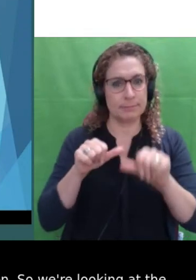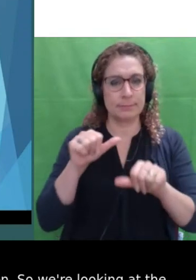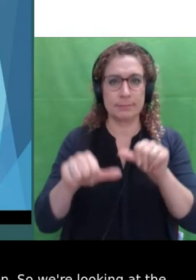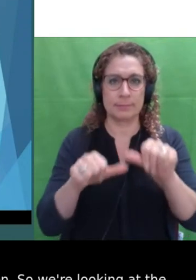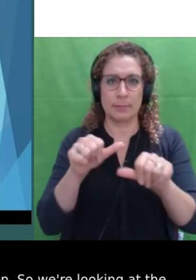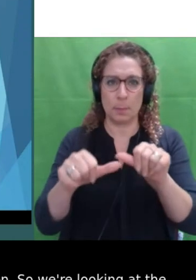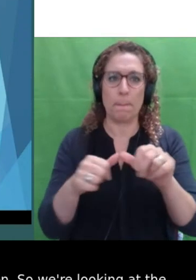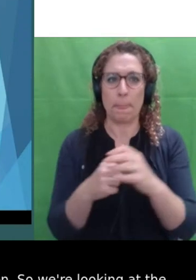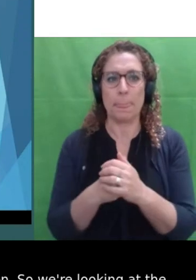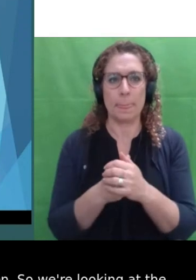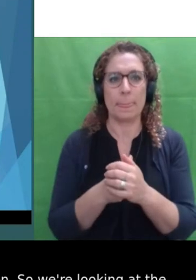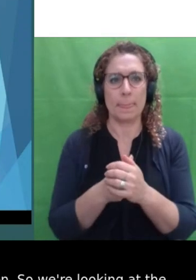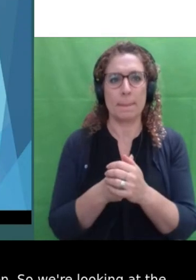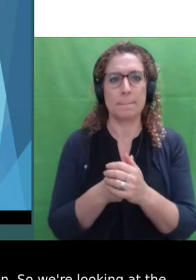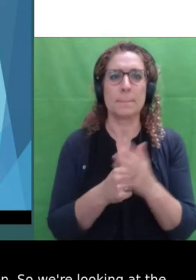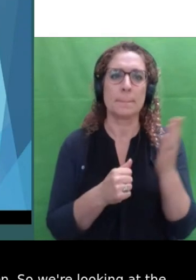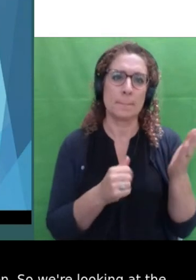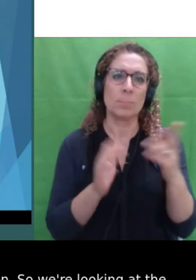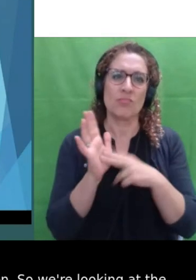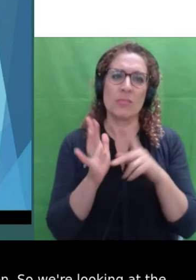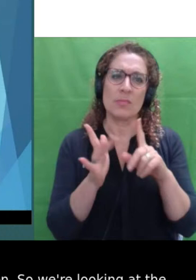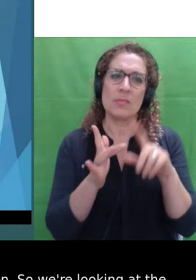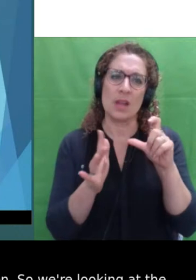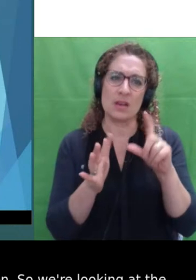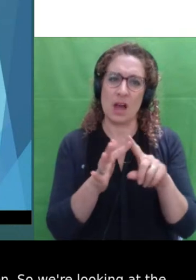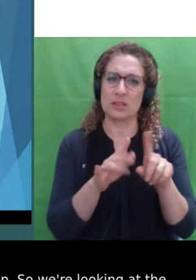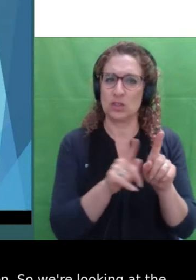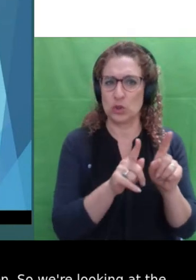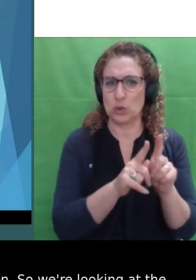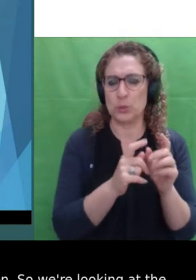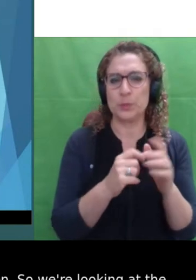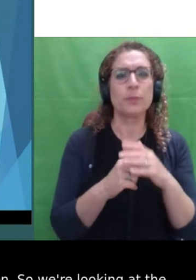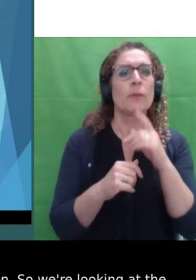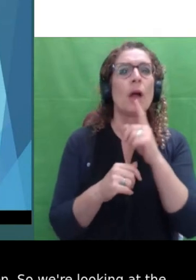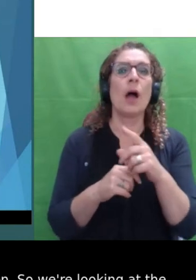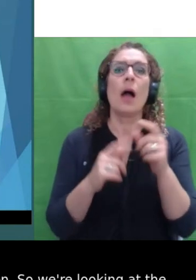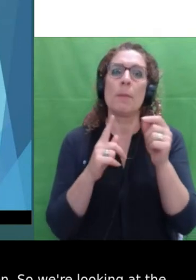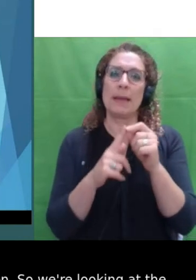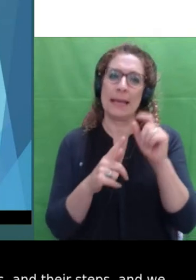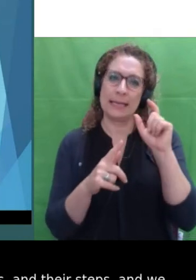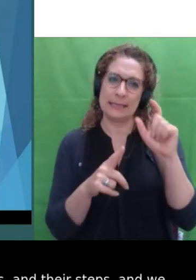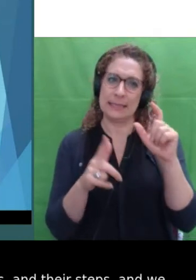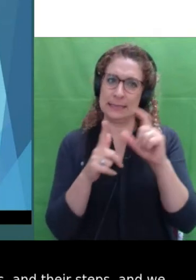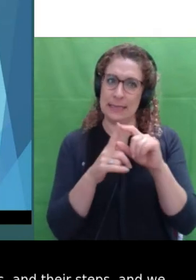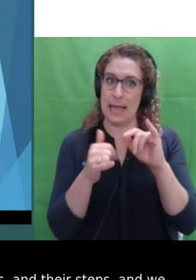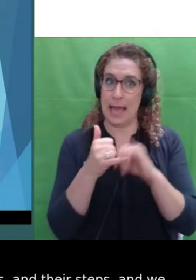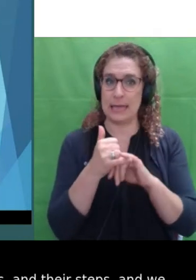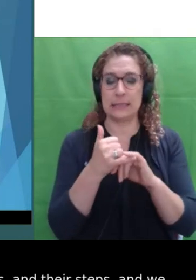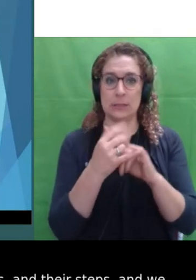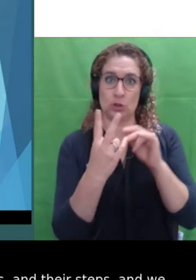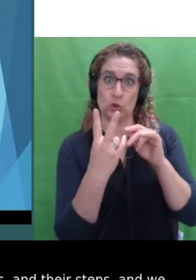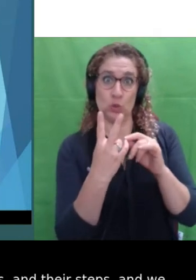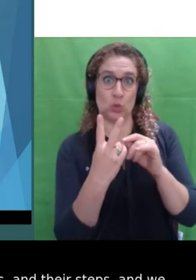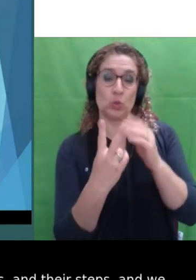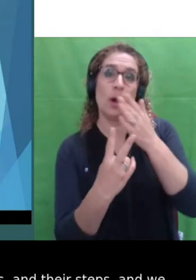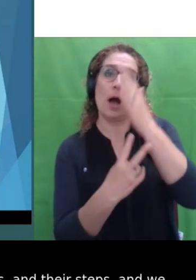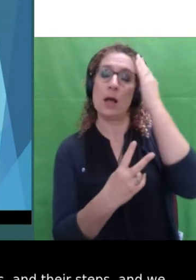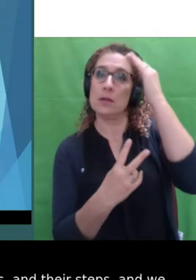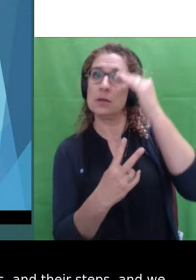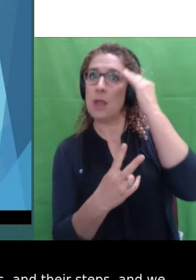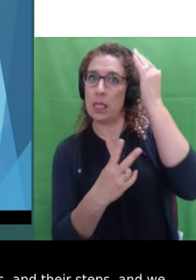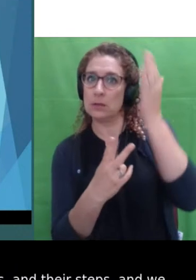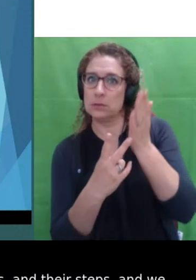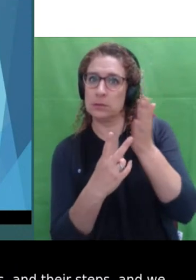well so the pcgs eczema treatment pathway they have one for adults and one for children and they focus on an